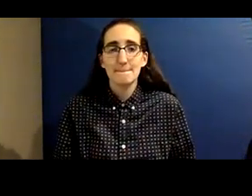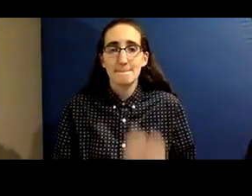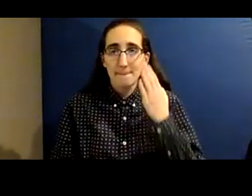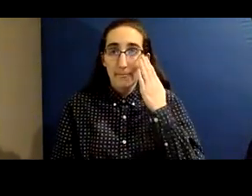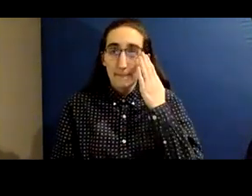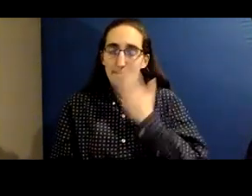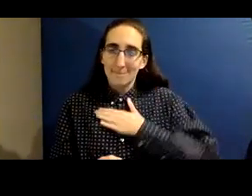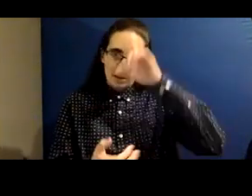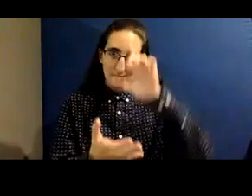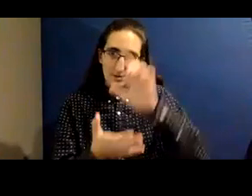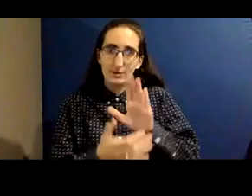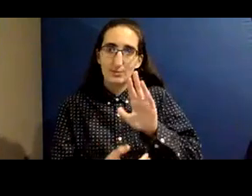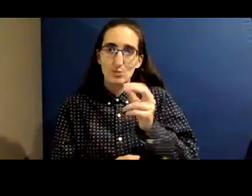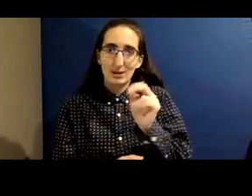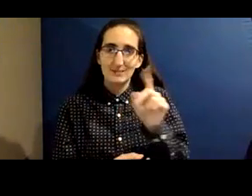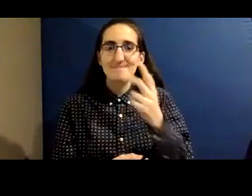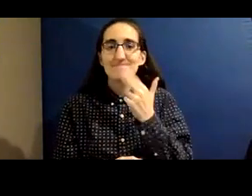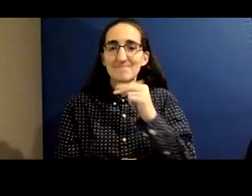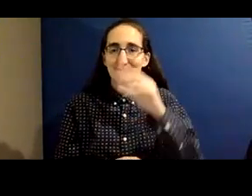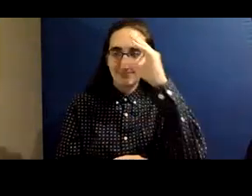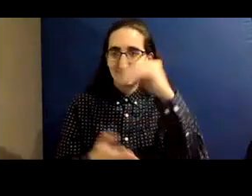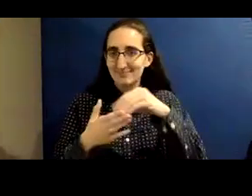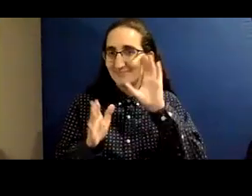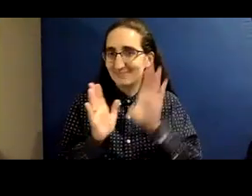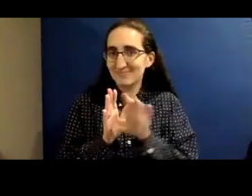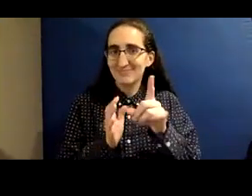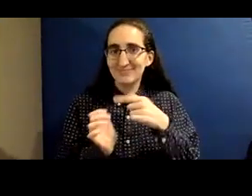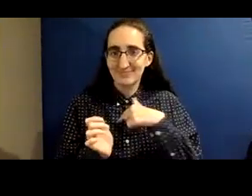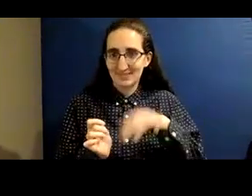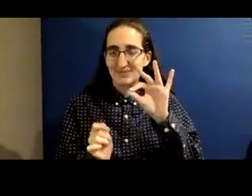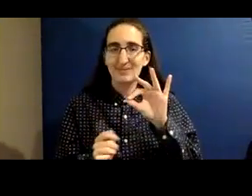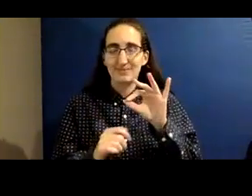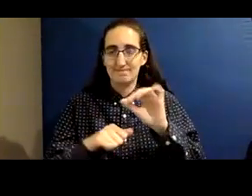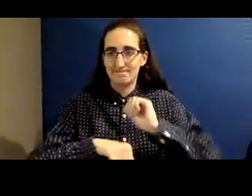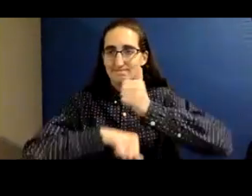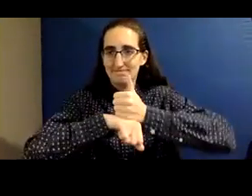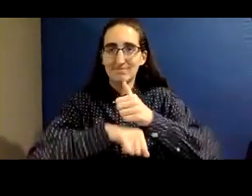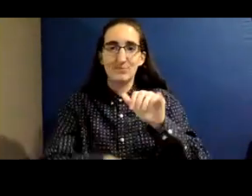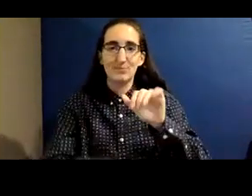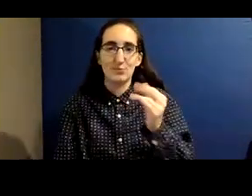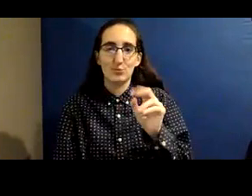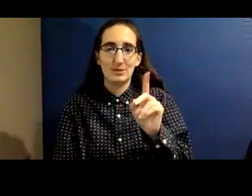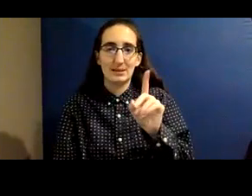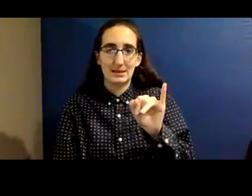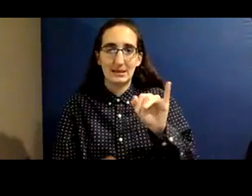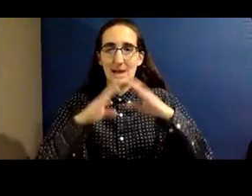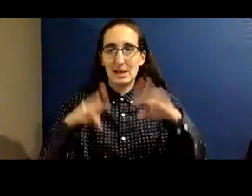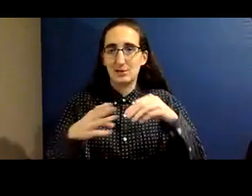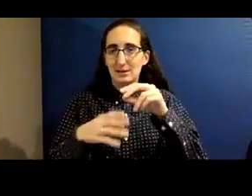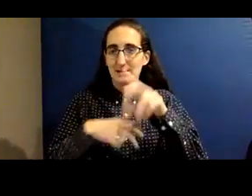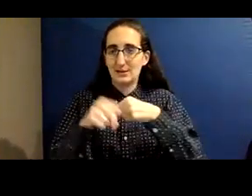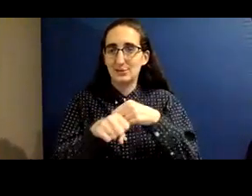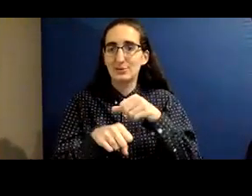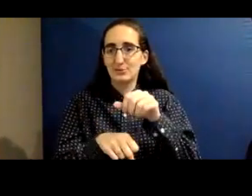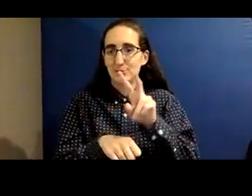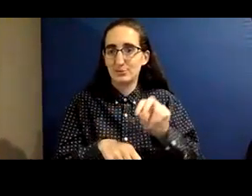So my husband, Brian, the cute little guy in the picture there, and I founded Judi's House in 2002 in memory of his mom, Judi,